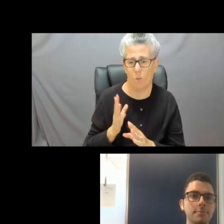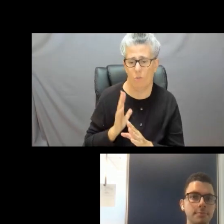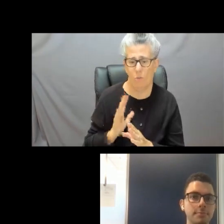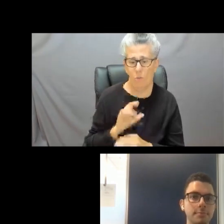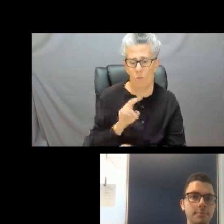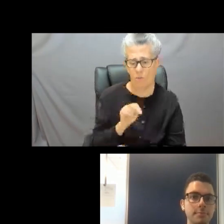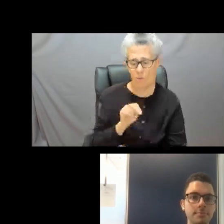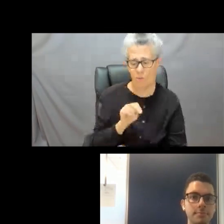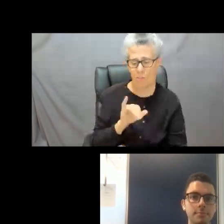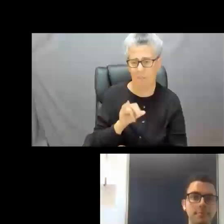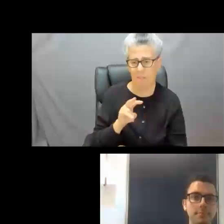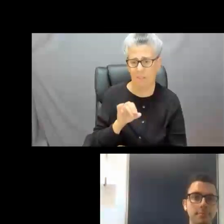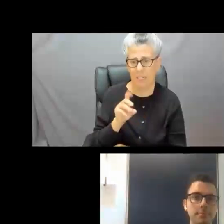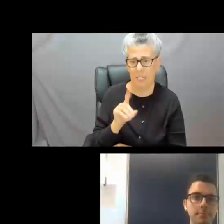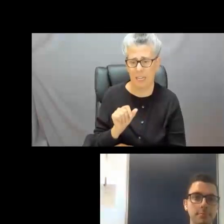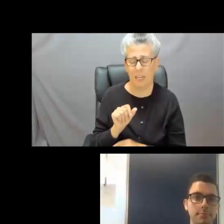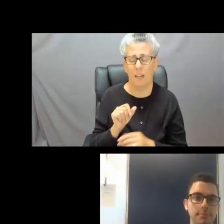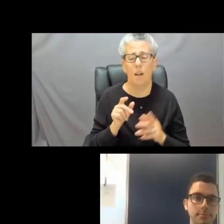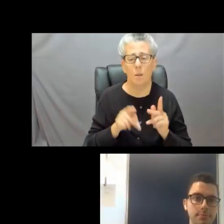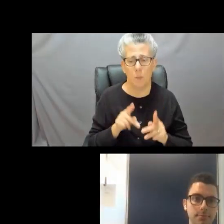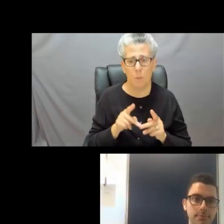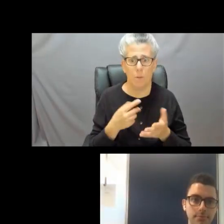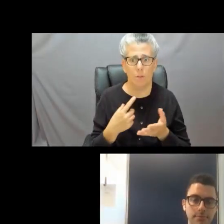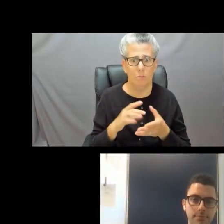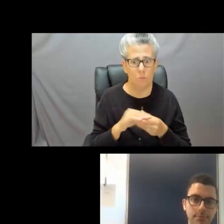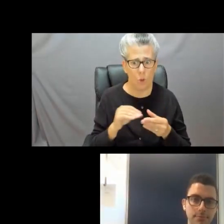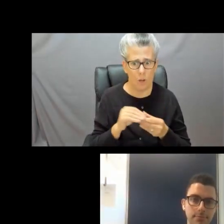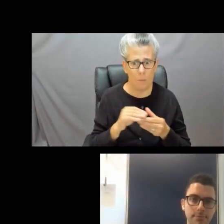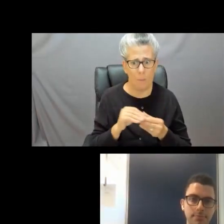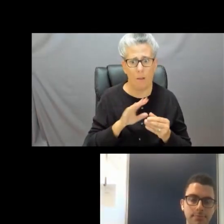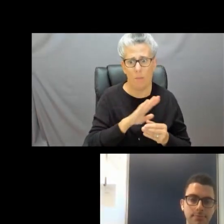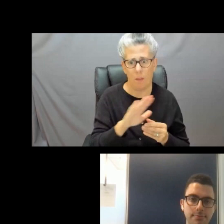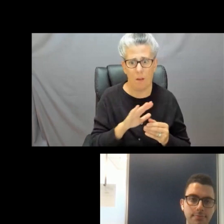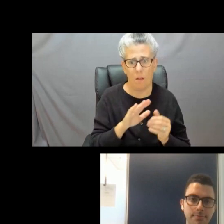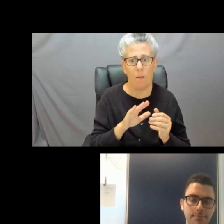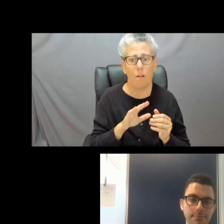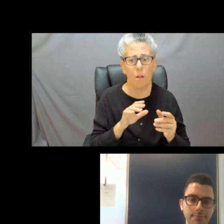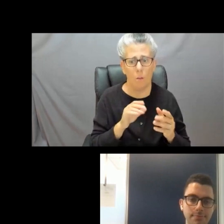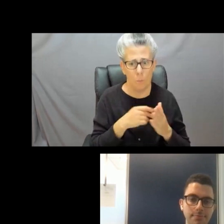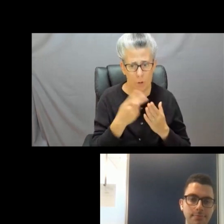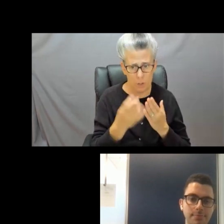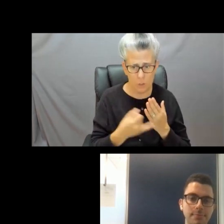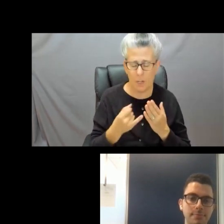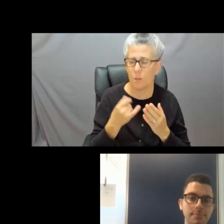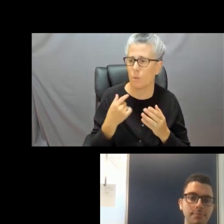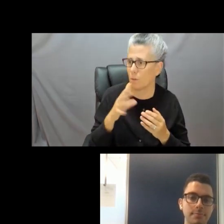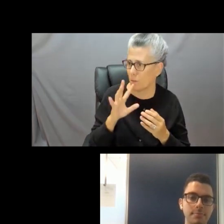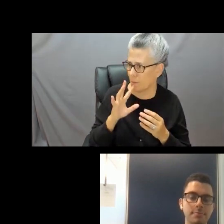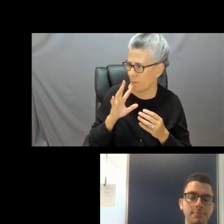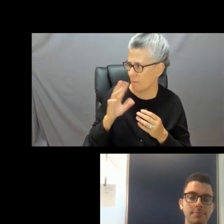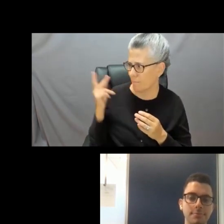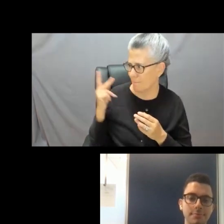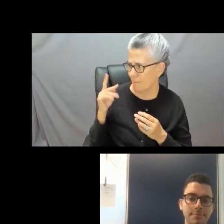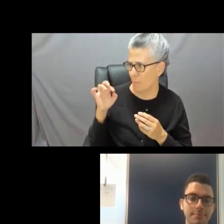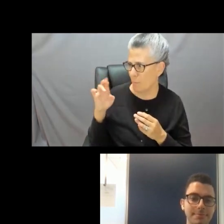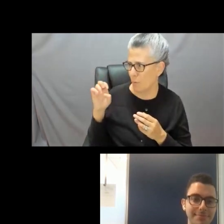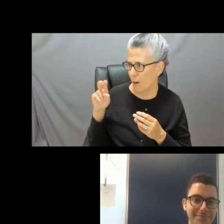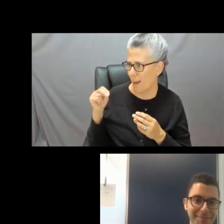folks on, really cool things. And Brian and I were talking about how we definitely want one of those for ourselves.